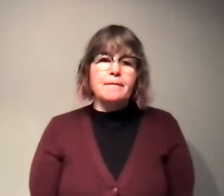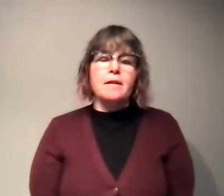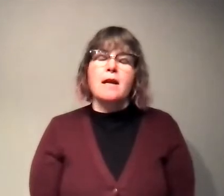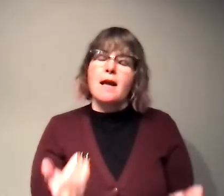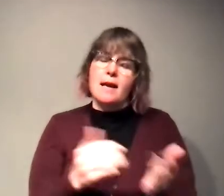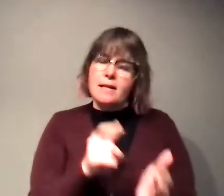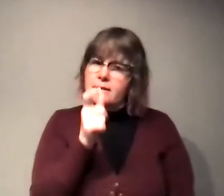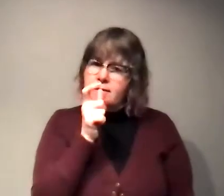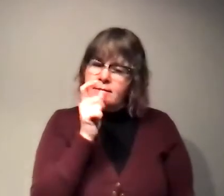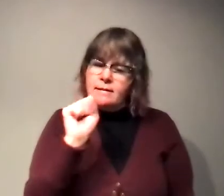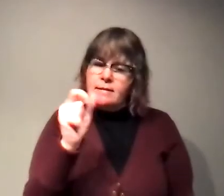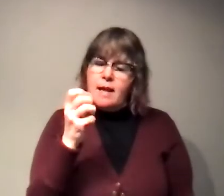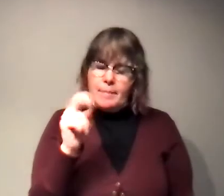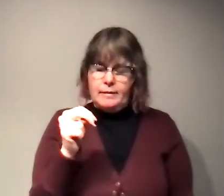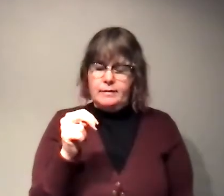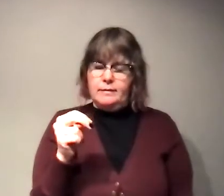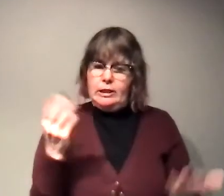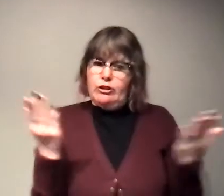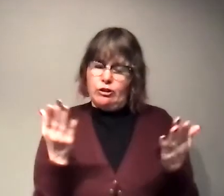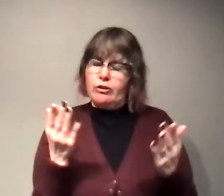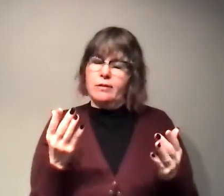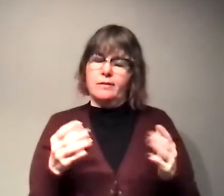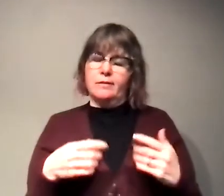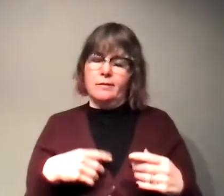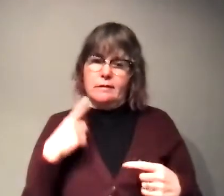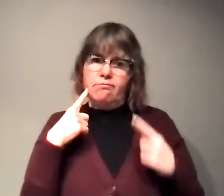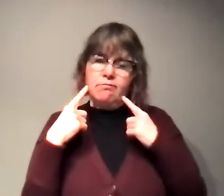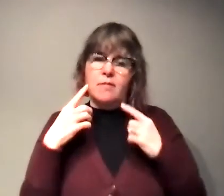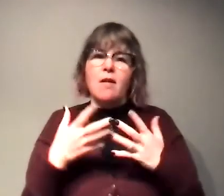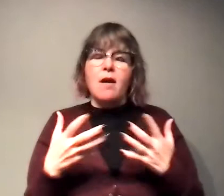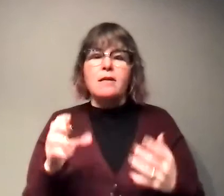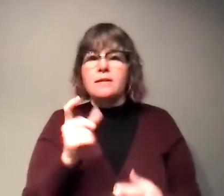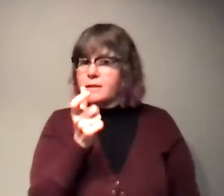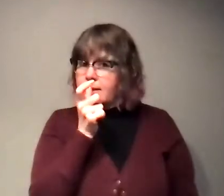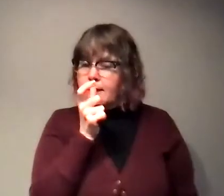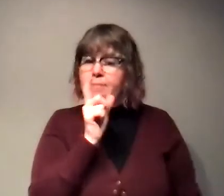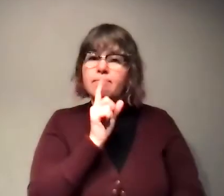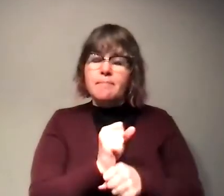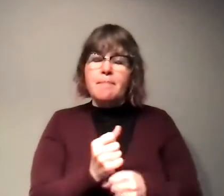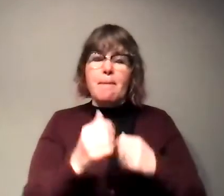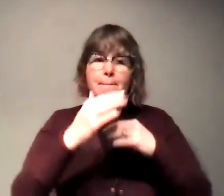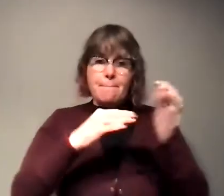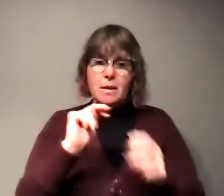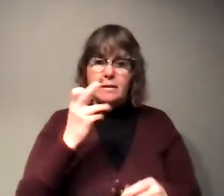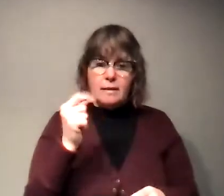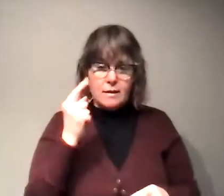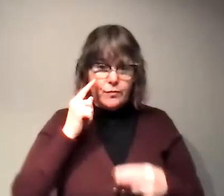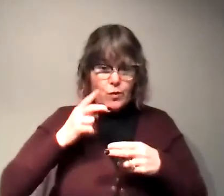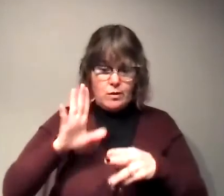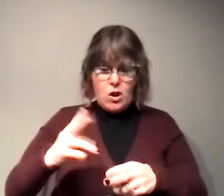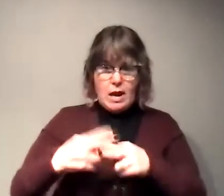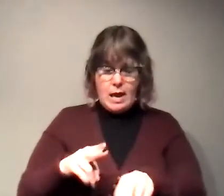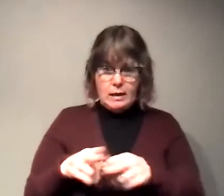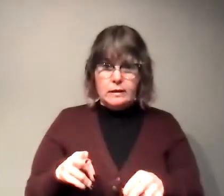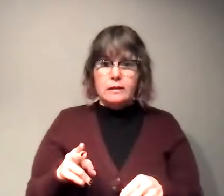just because it's something we think about a lot out here in the Northwest, salmon actually build nests for their eggs. They get